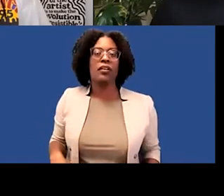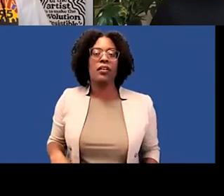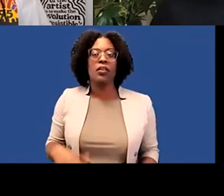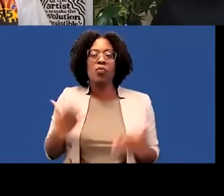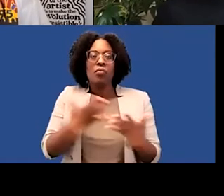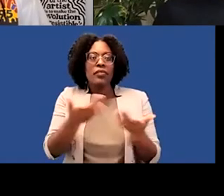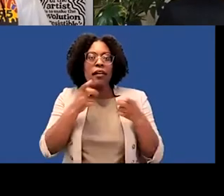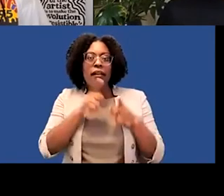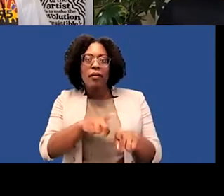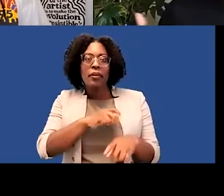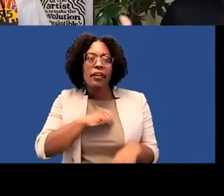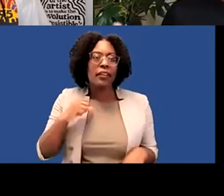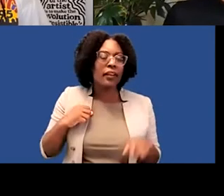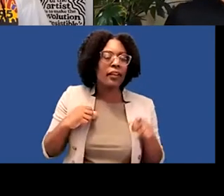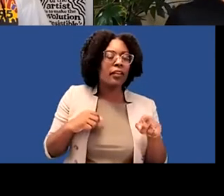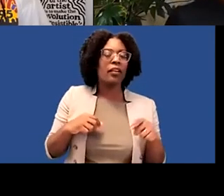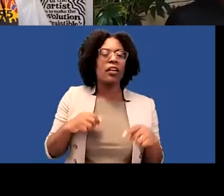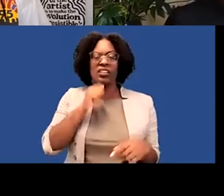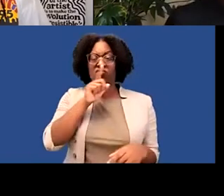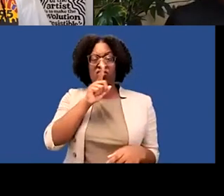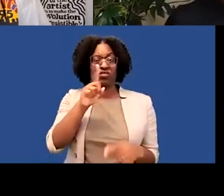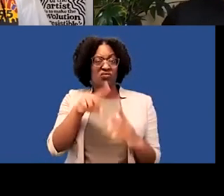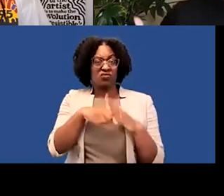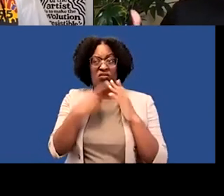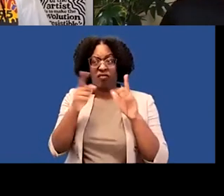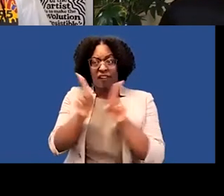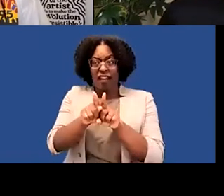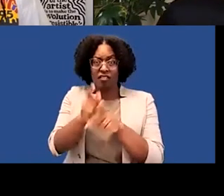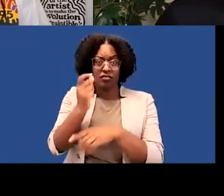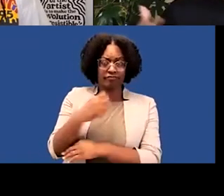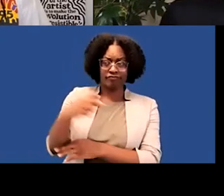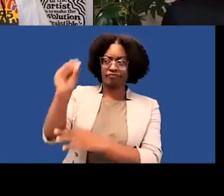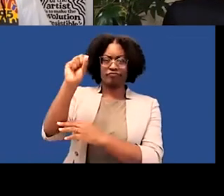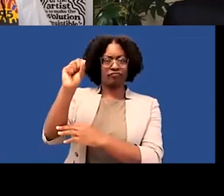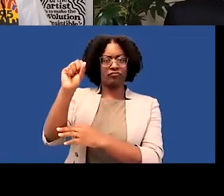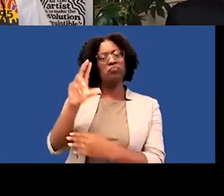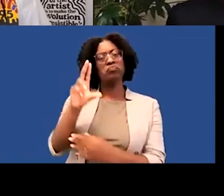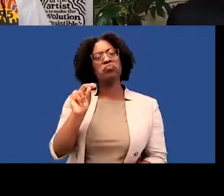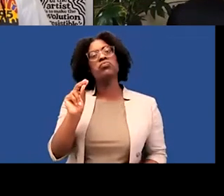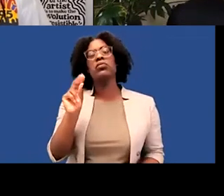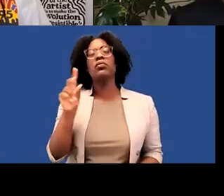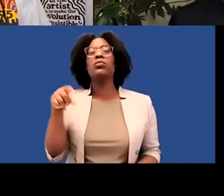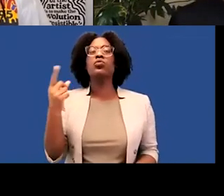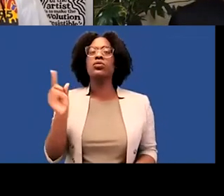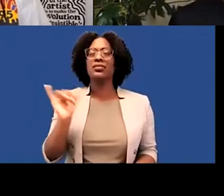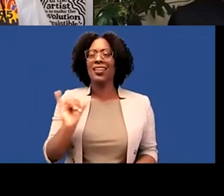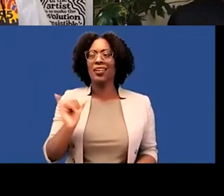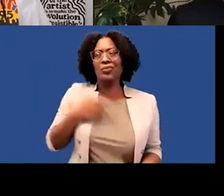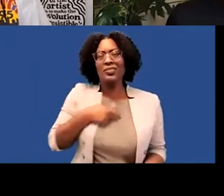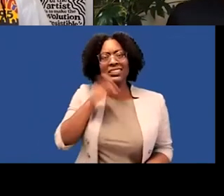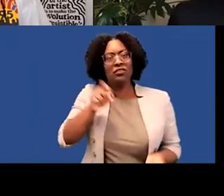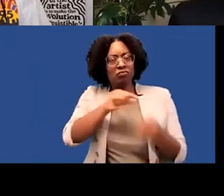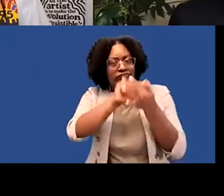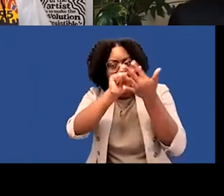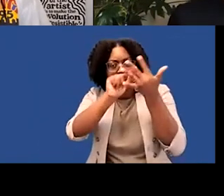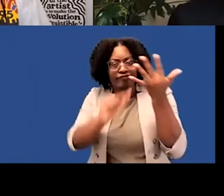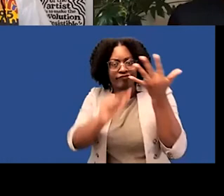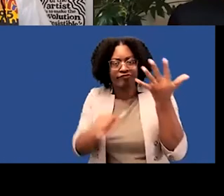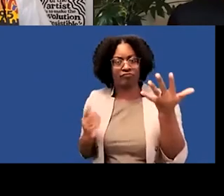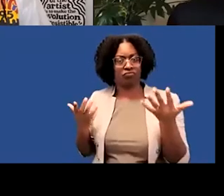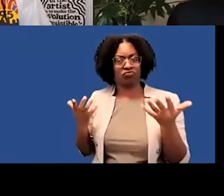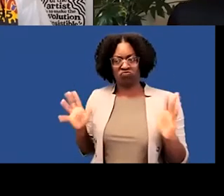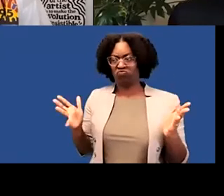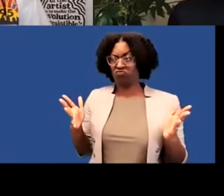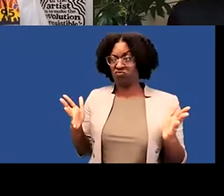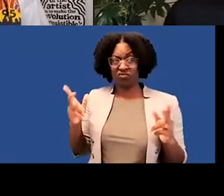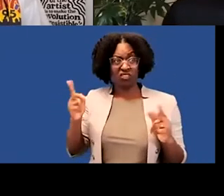It didn't necessarily start as like activism. It just started as like, this is what needed to happen. Like nobody is paying